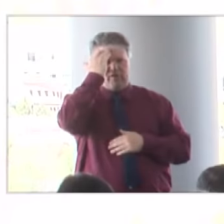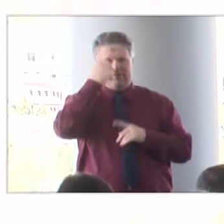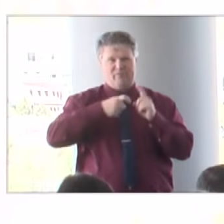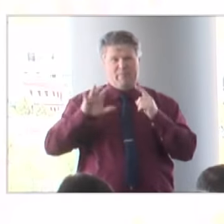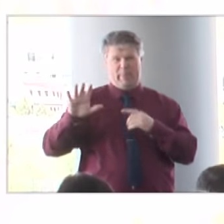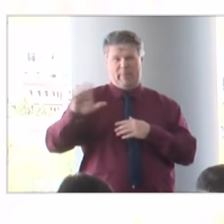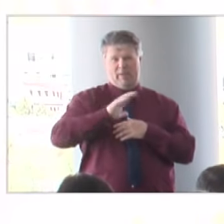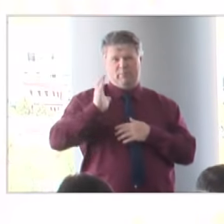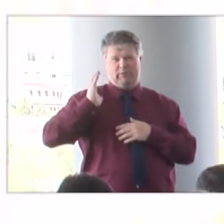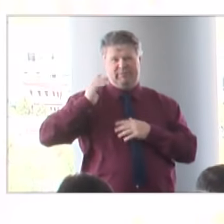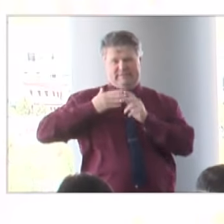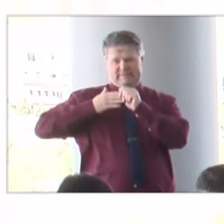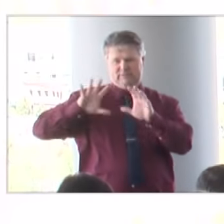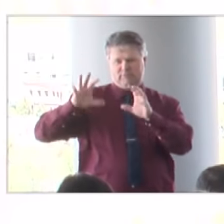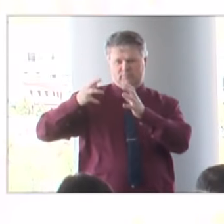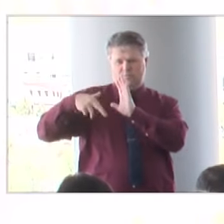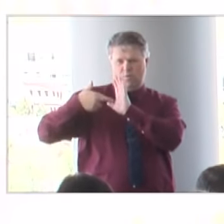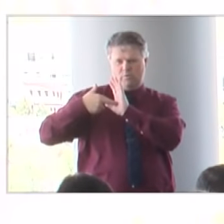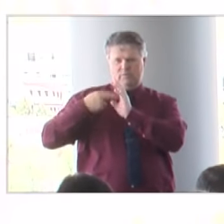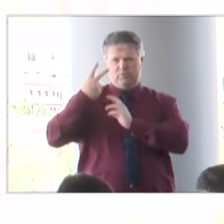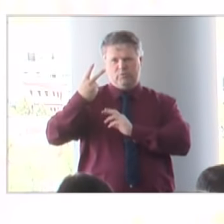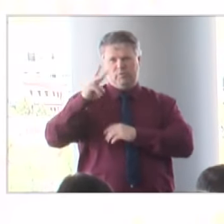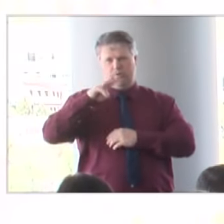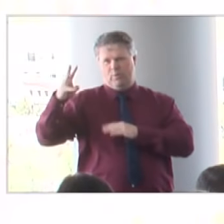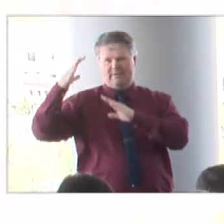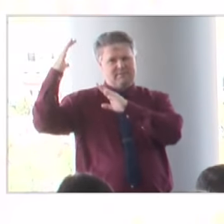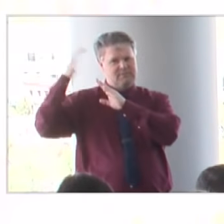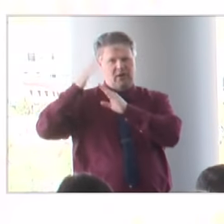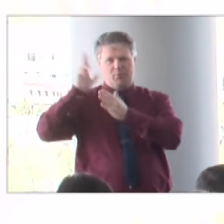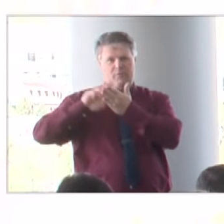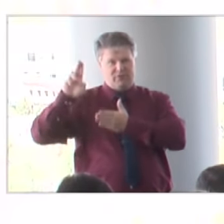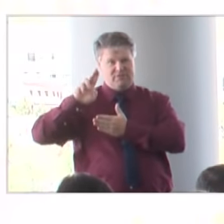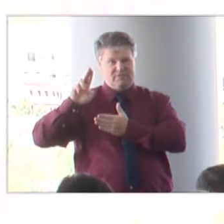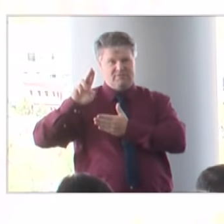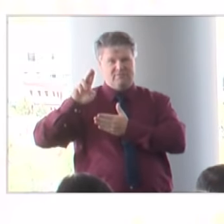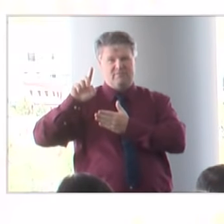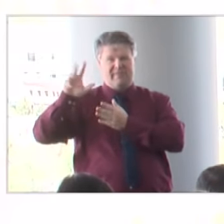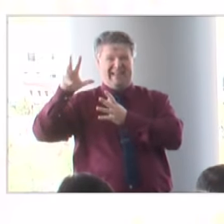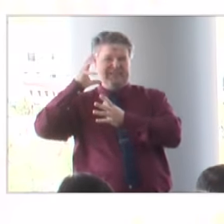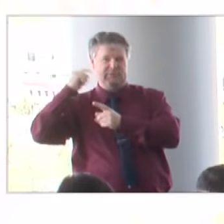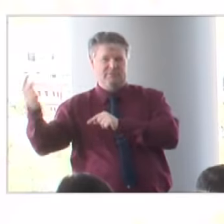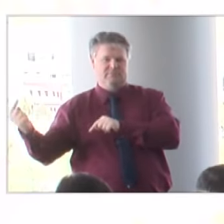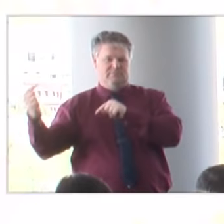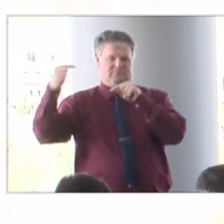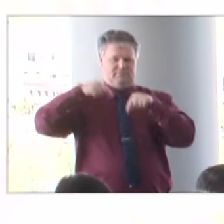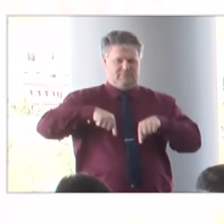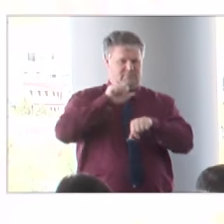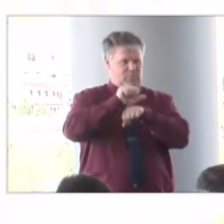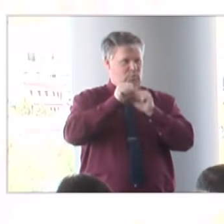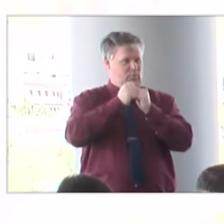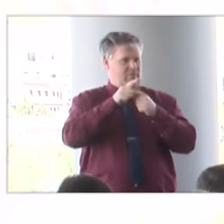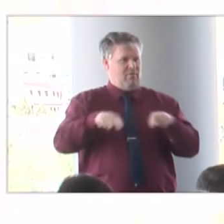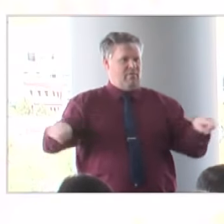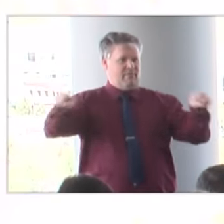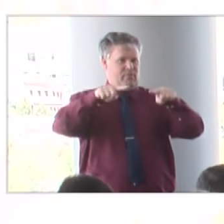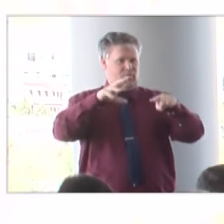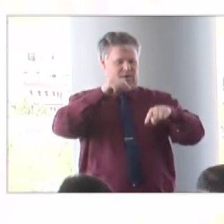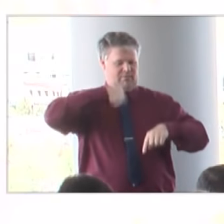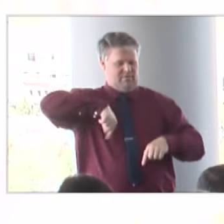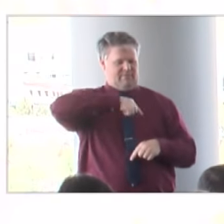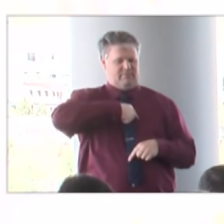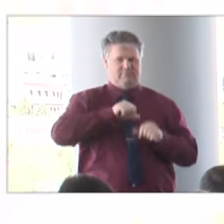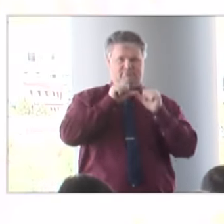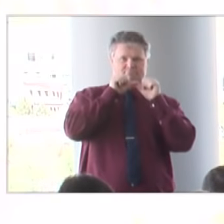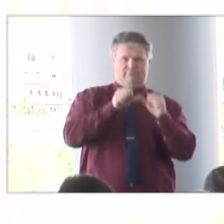leadership roles at two of the West's top-rated universities and work with all of you and all of us to